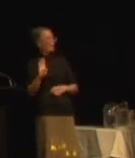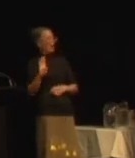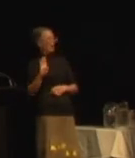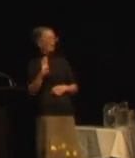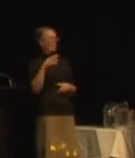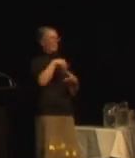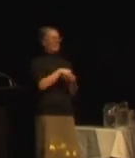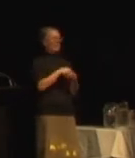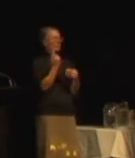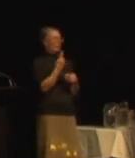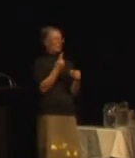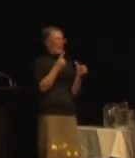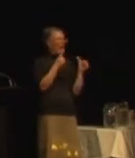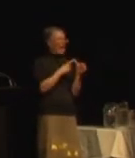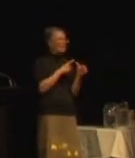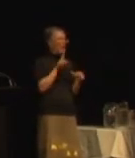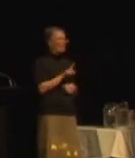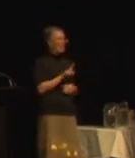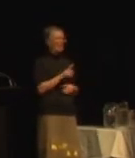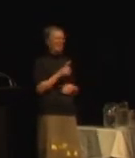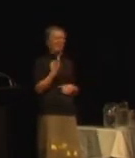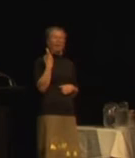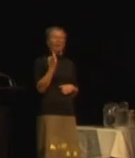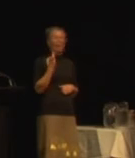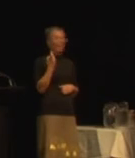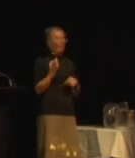Lincoln. I've spent quite a while on this site,